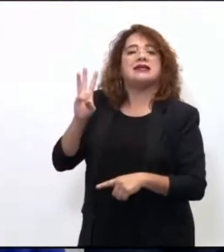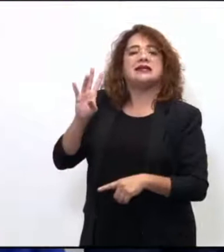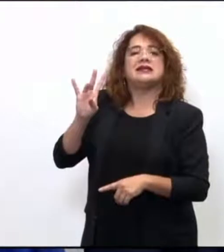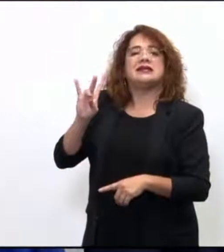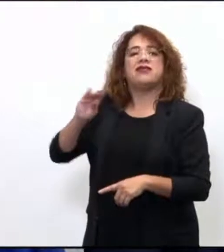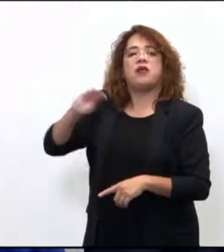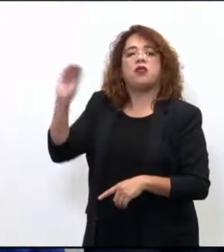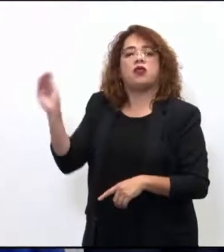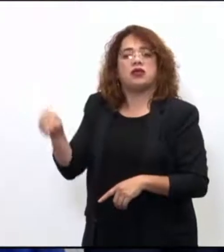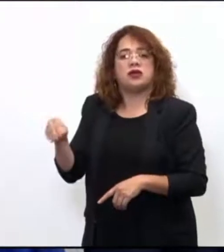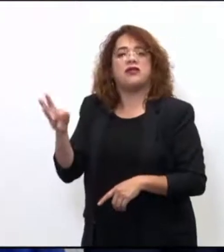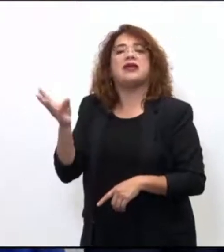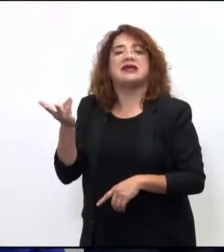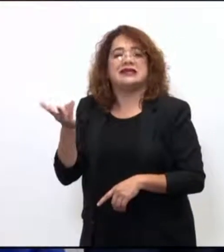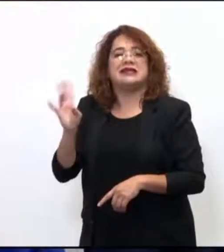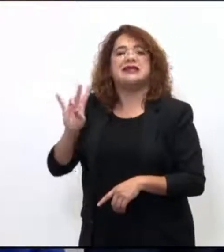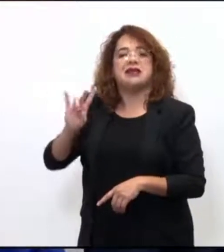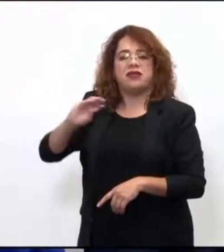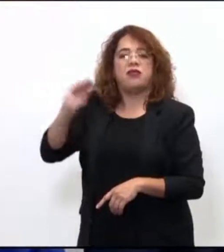maximum occupancy.